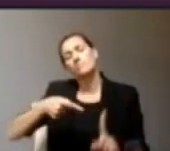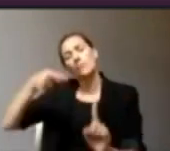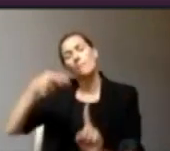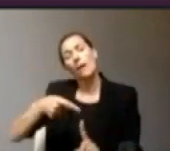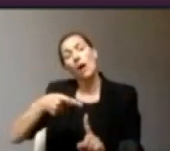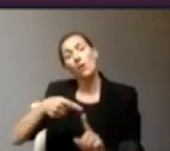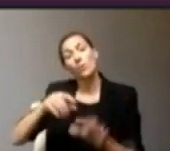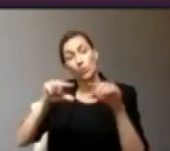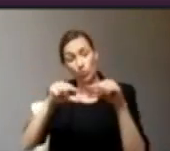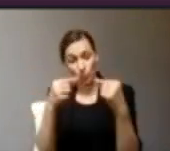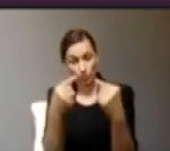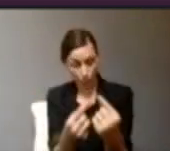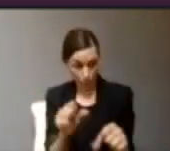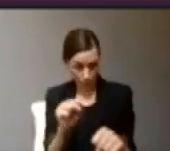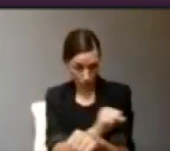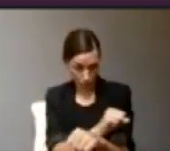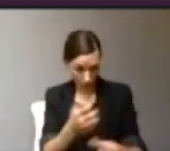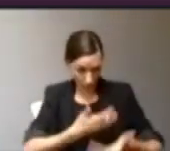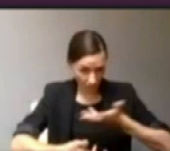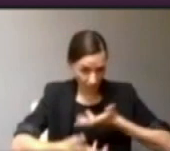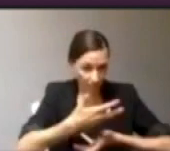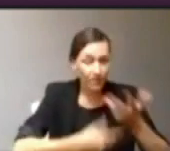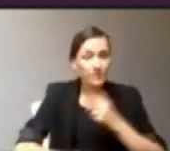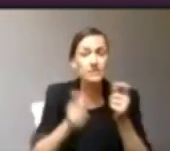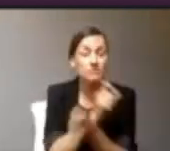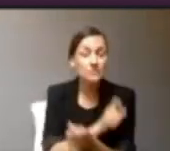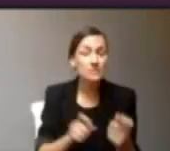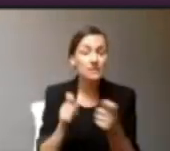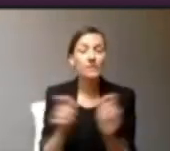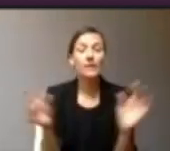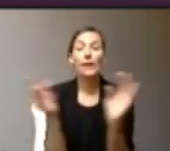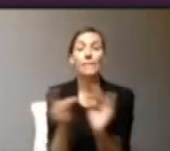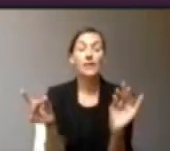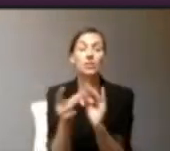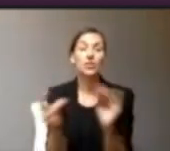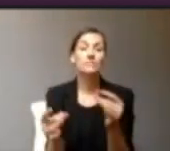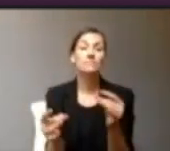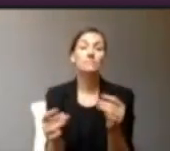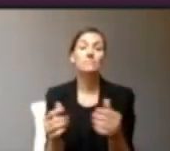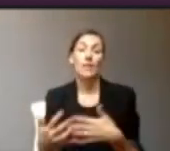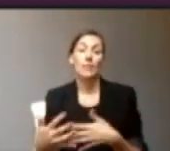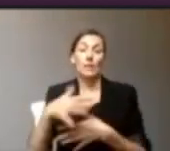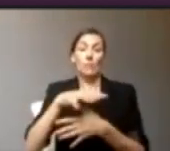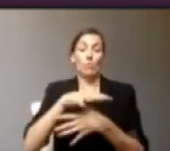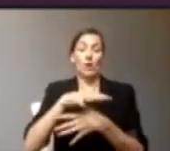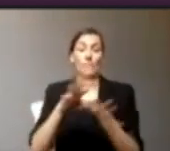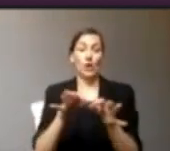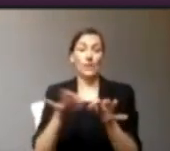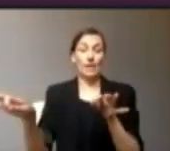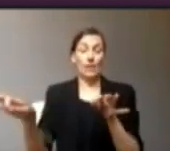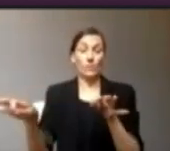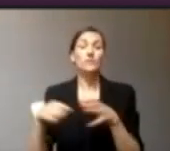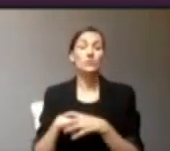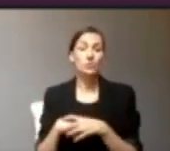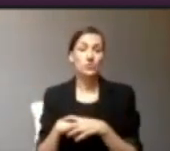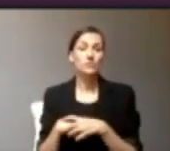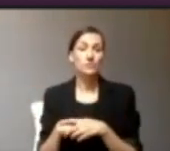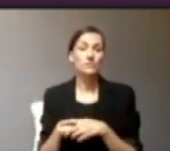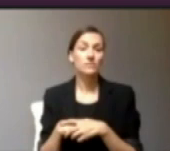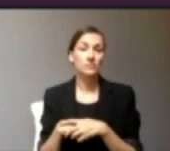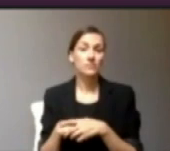with. One thing I want to point out specifically is the primary language. So you